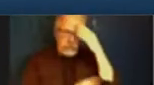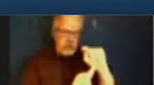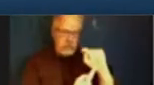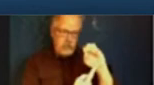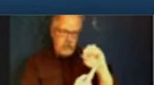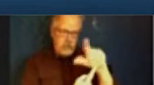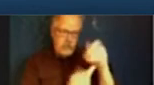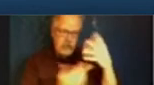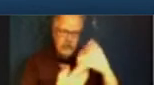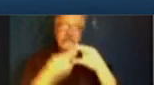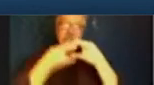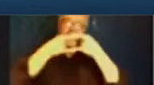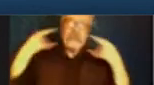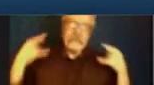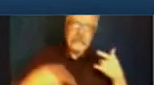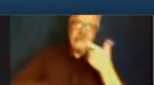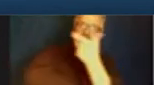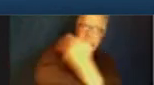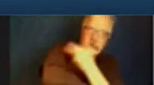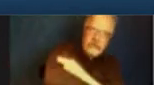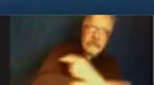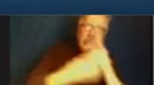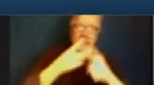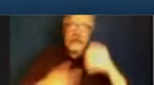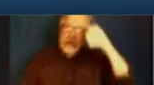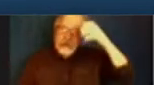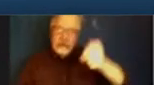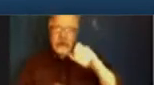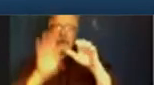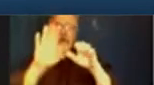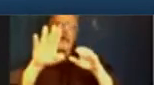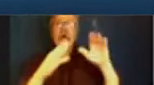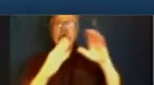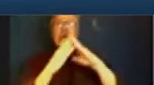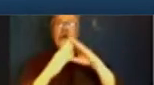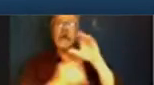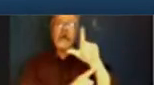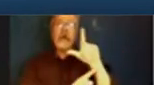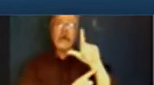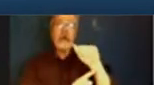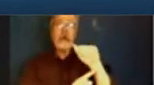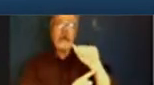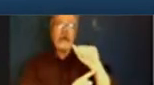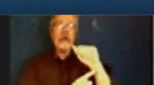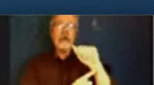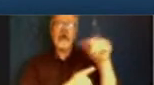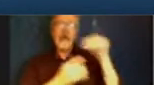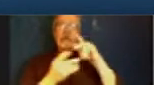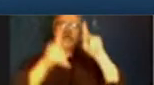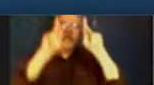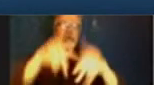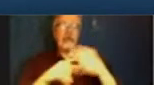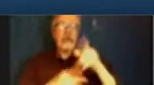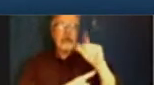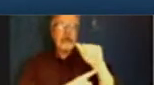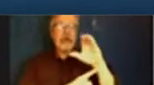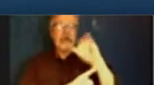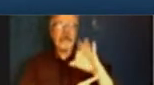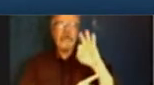Lacey Fernback and Nick Strulli to help to answer any questions you may have. And with that, you may fire when ready, Ridley. Okay, first we'll go